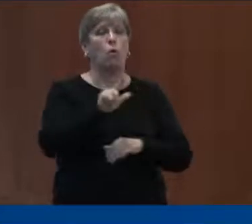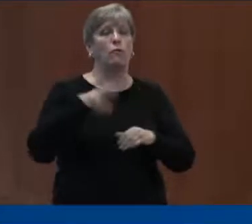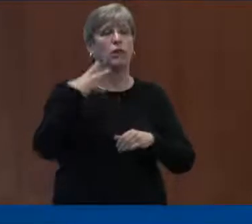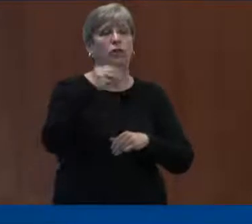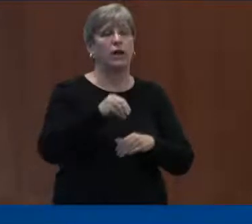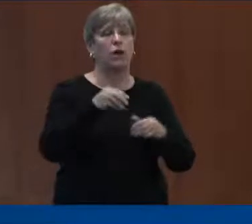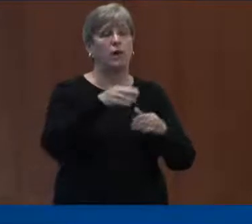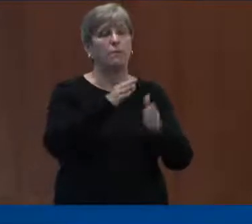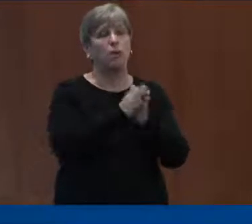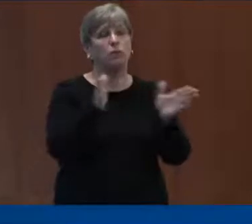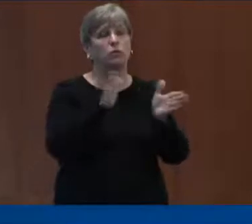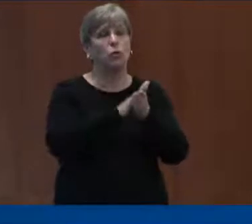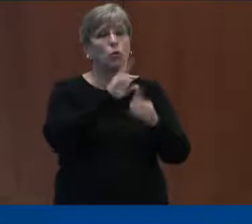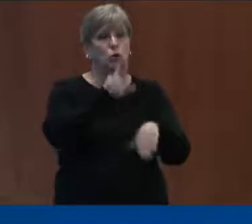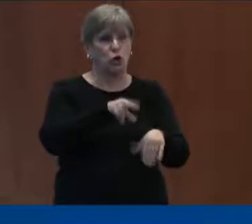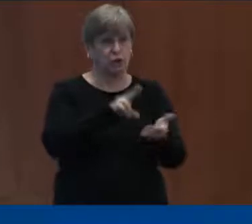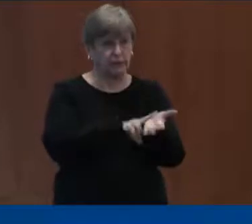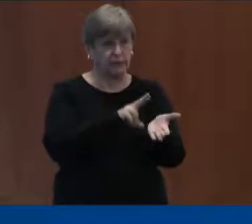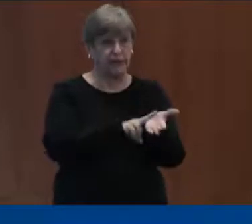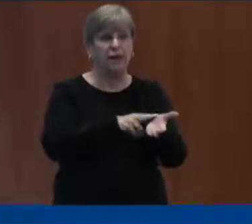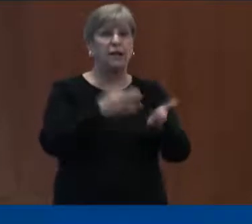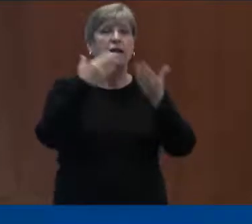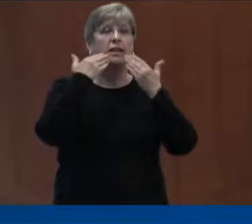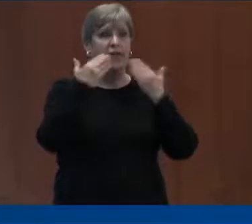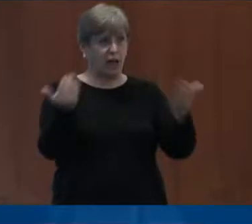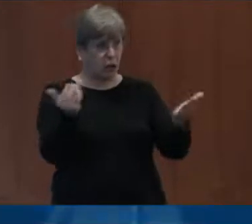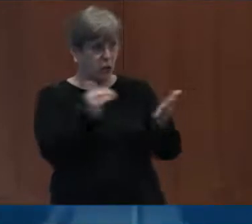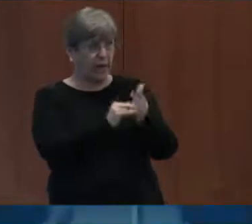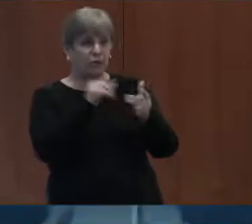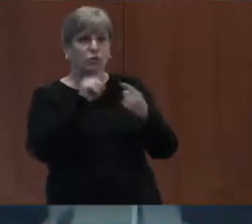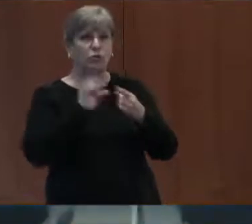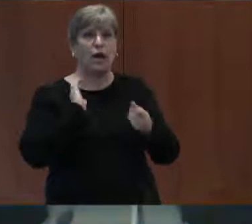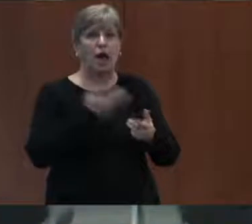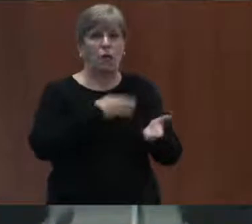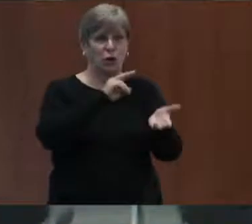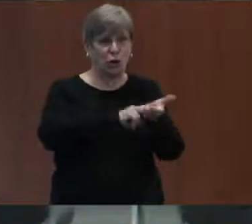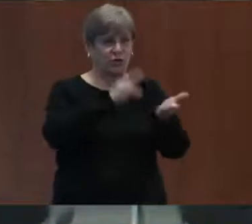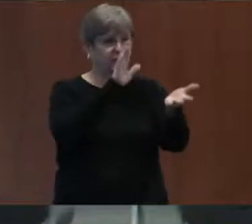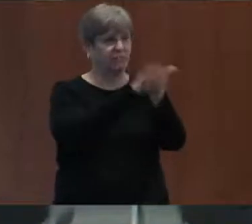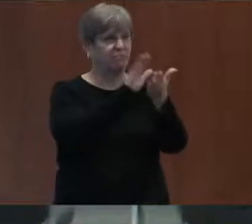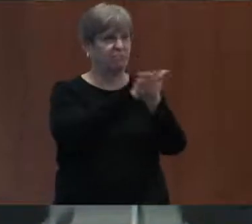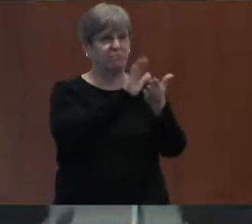Public School nurses. Okay, thank you again to our nurses.